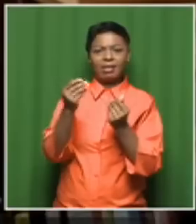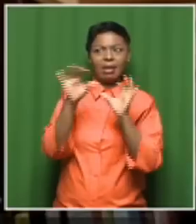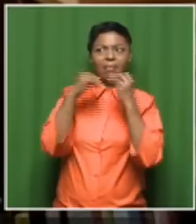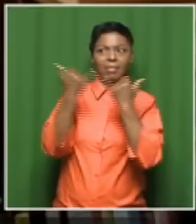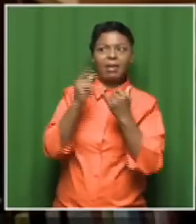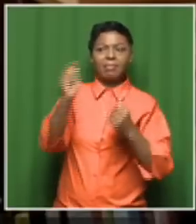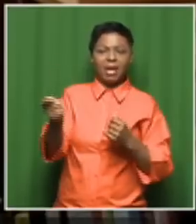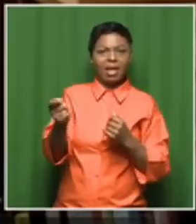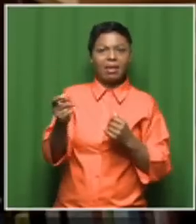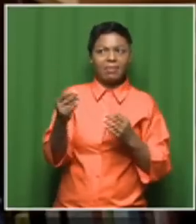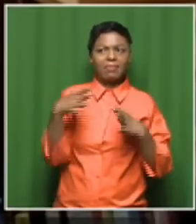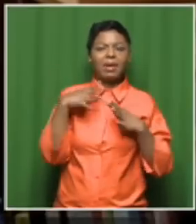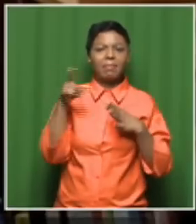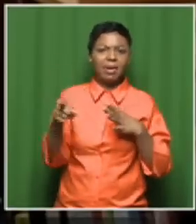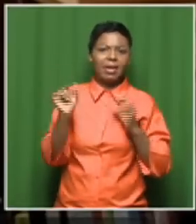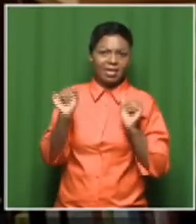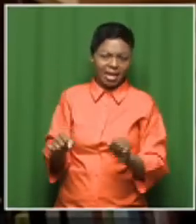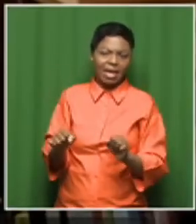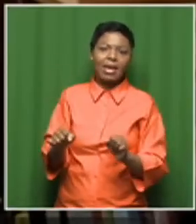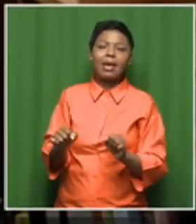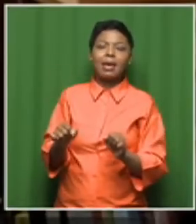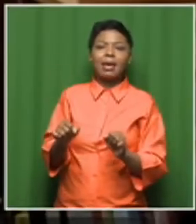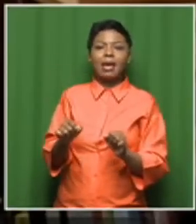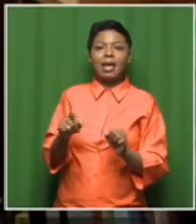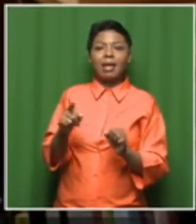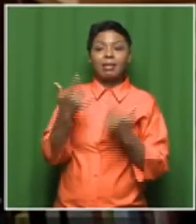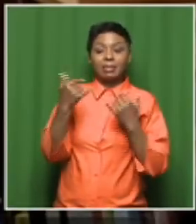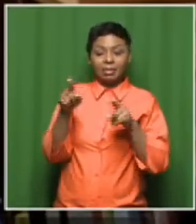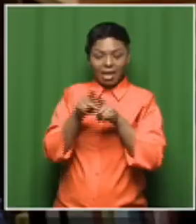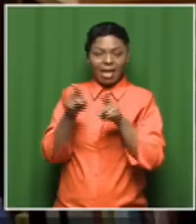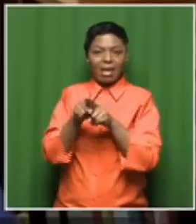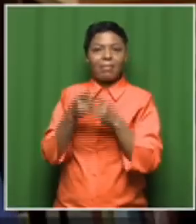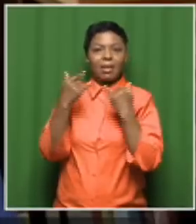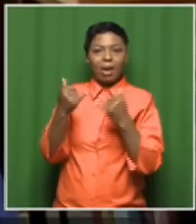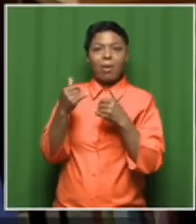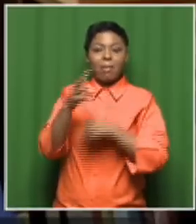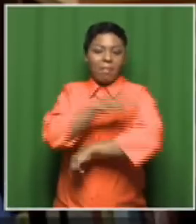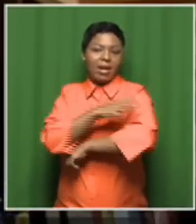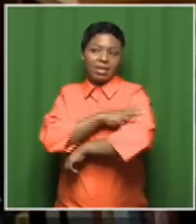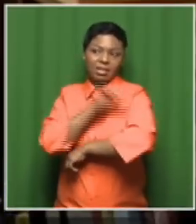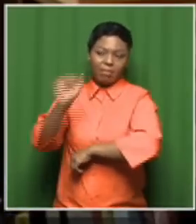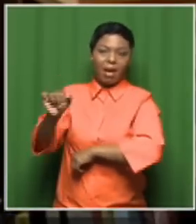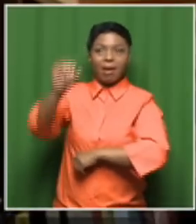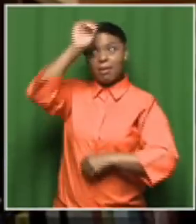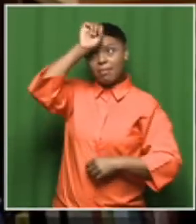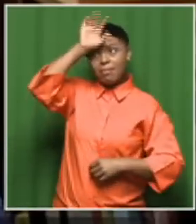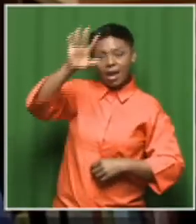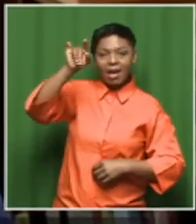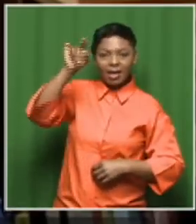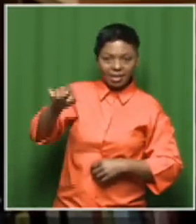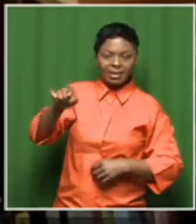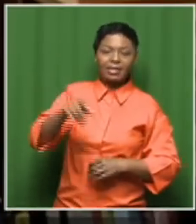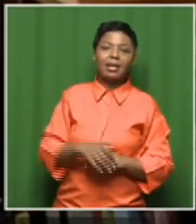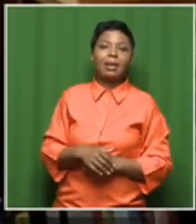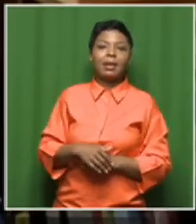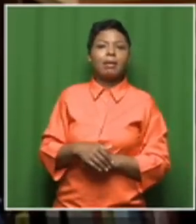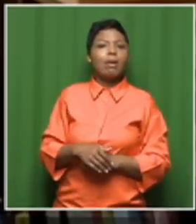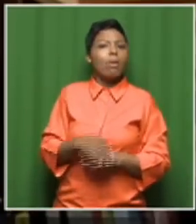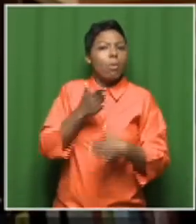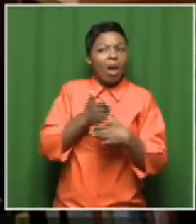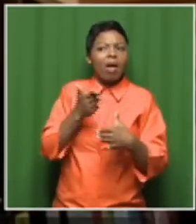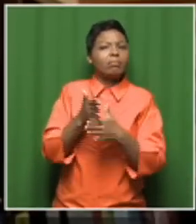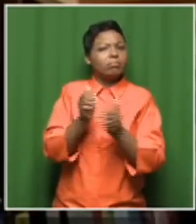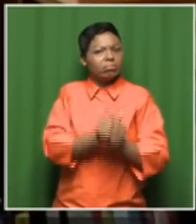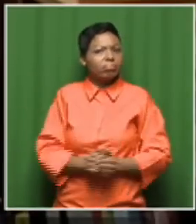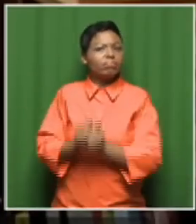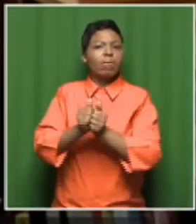stewards effectively had become the line managers for the mining companies. They kept the workers in line.